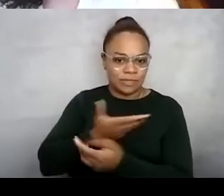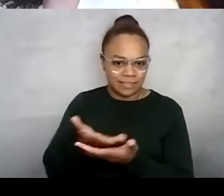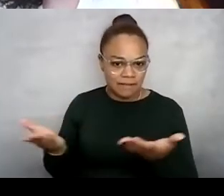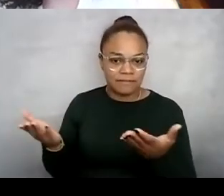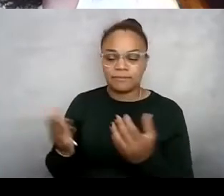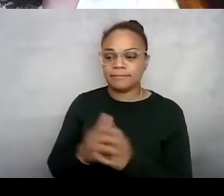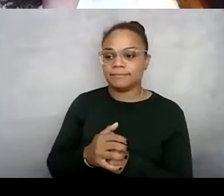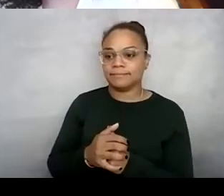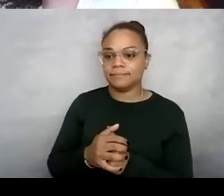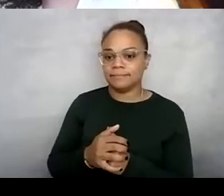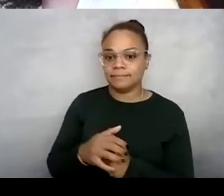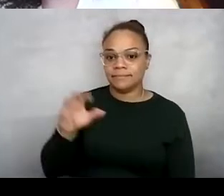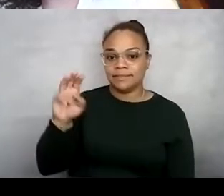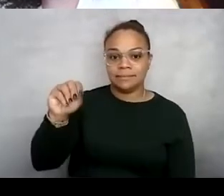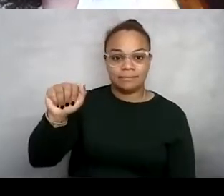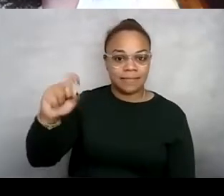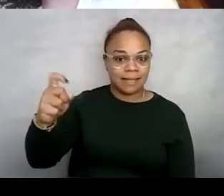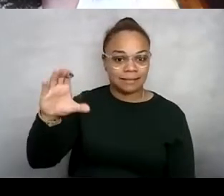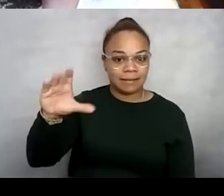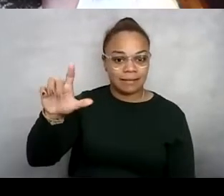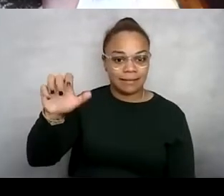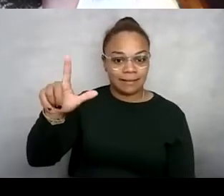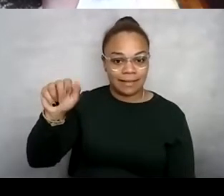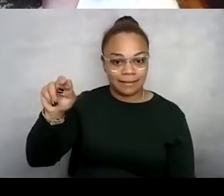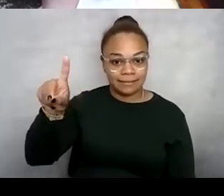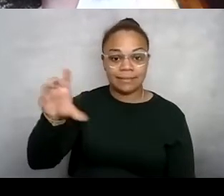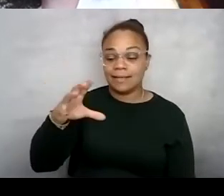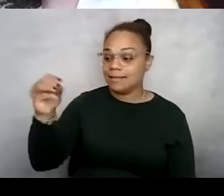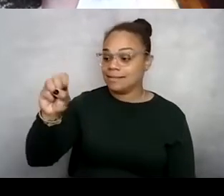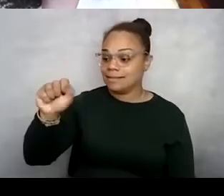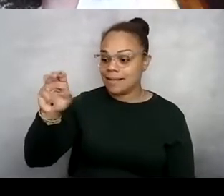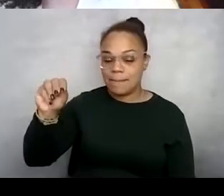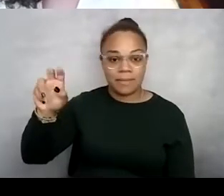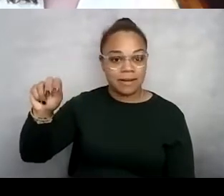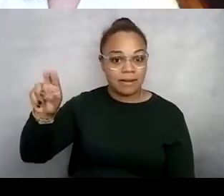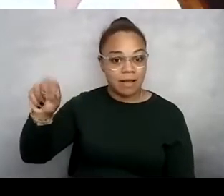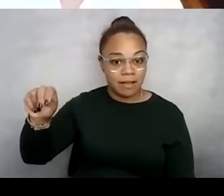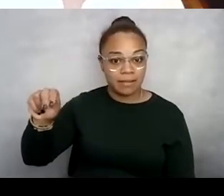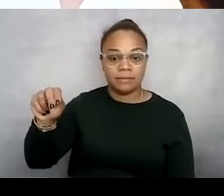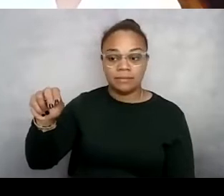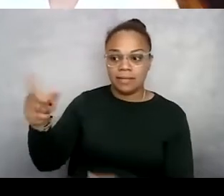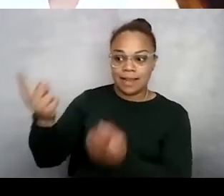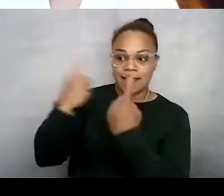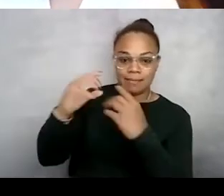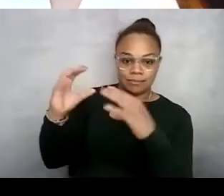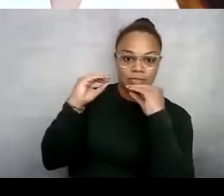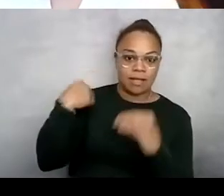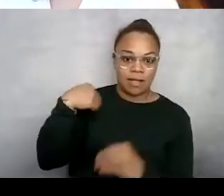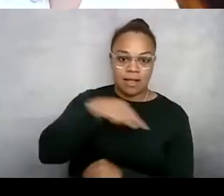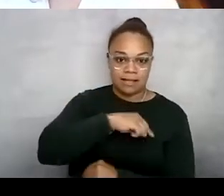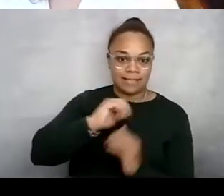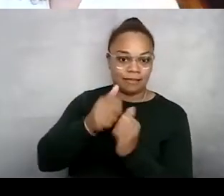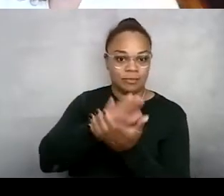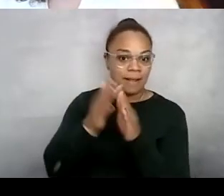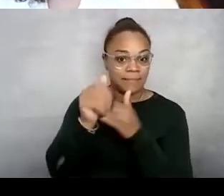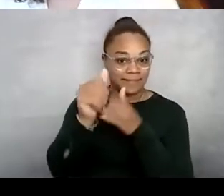Max Cleland and Sam Nunn came to teach us how to be leaders when Sam, before his first election,